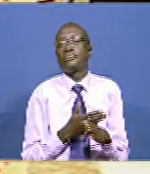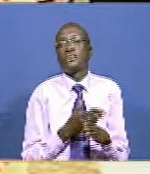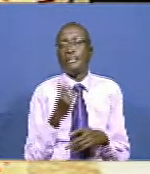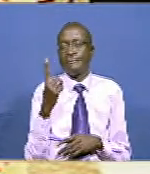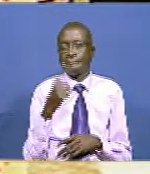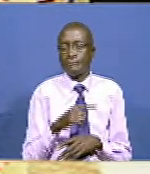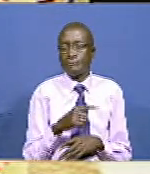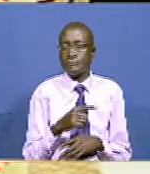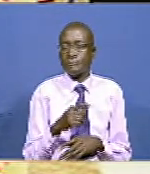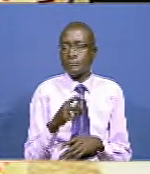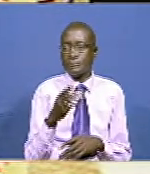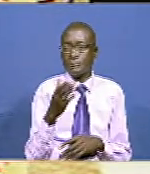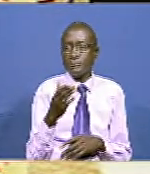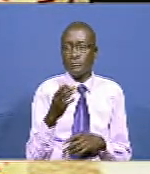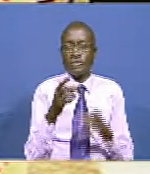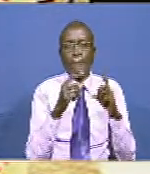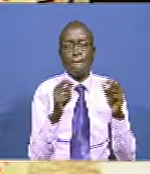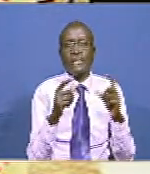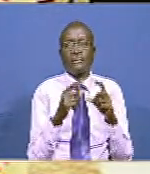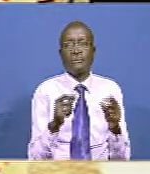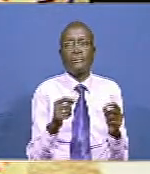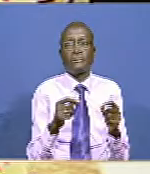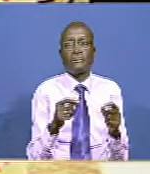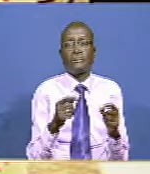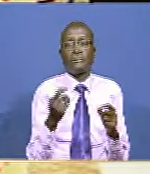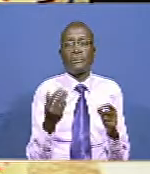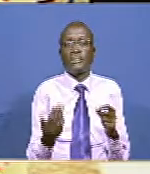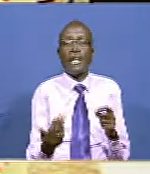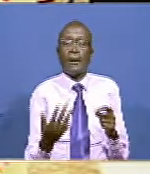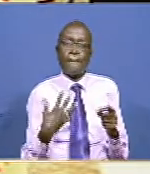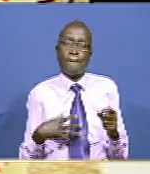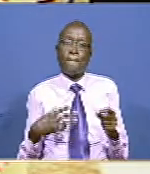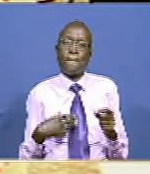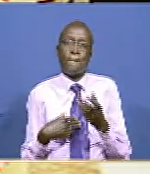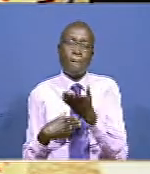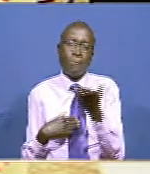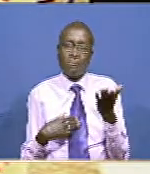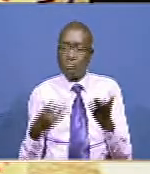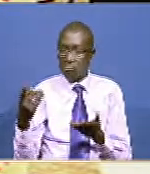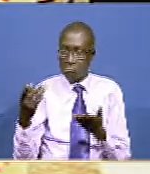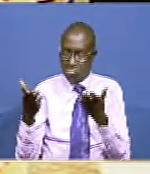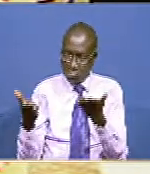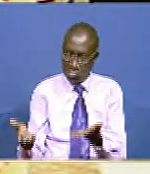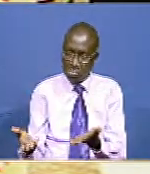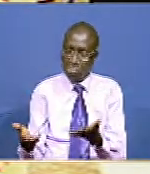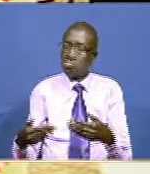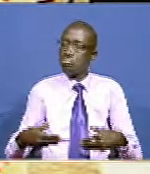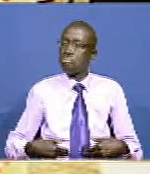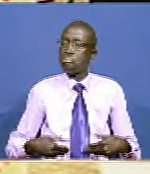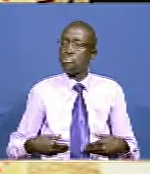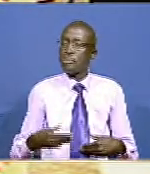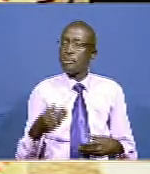maybe Domi, a message of something to young people out there. Because you see, he's a young person. Yeah. He's in third